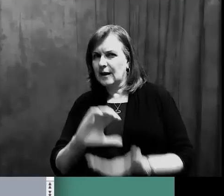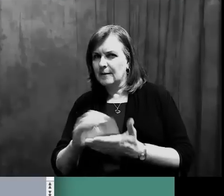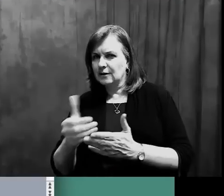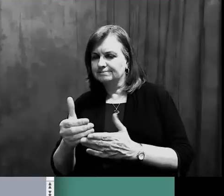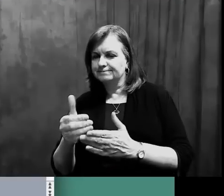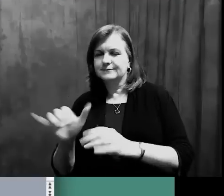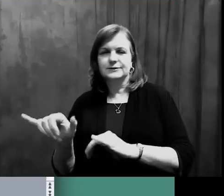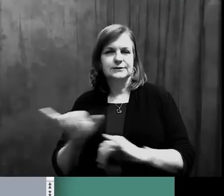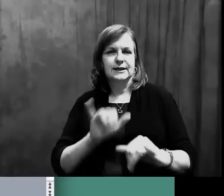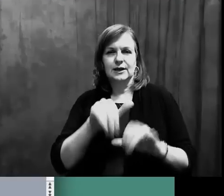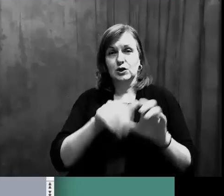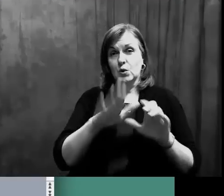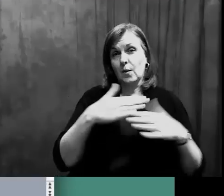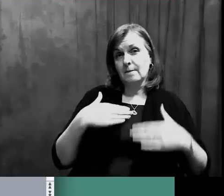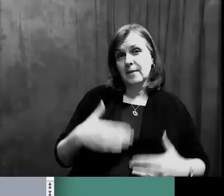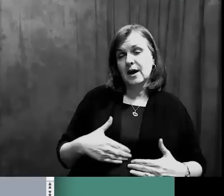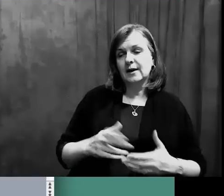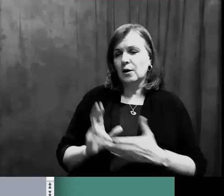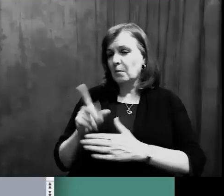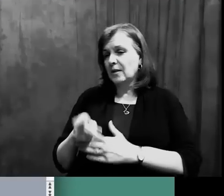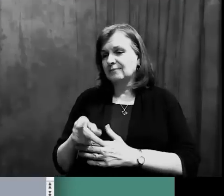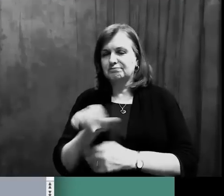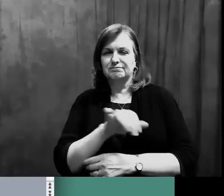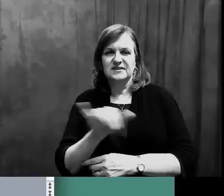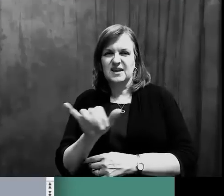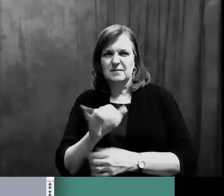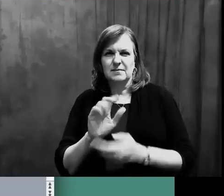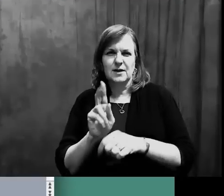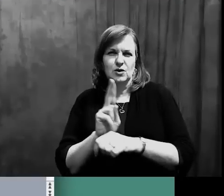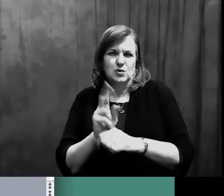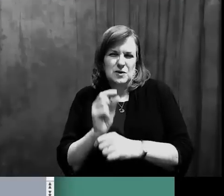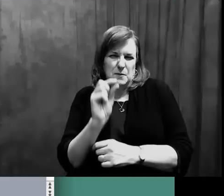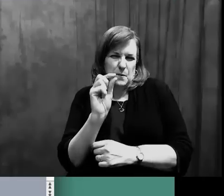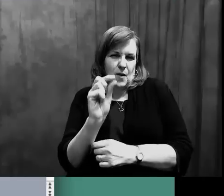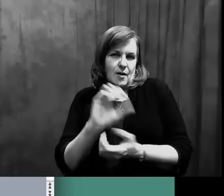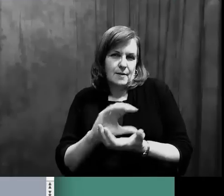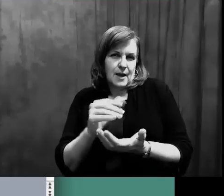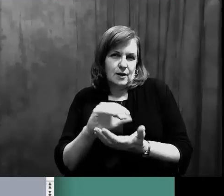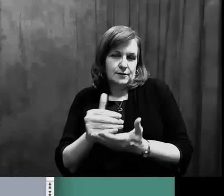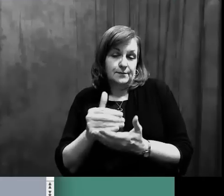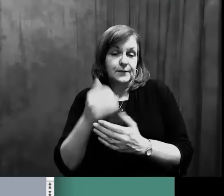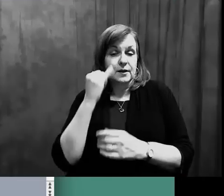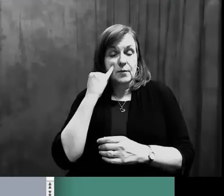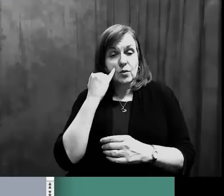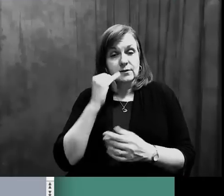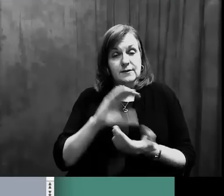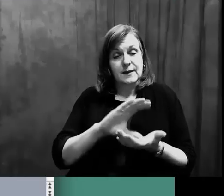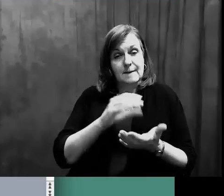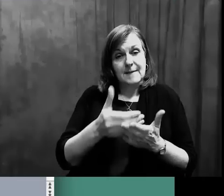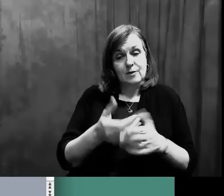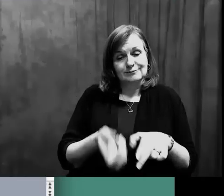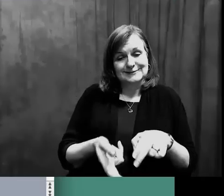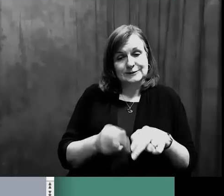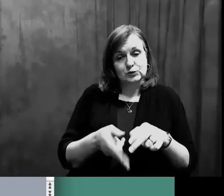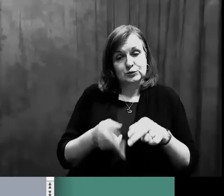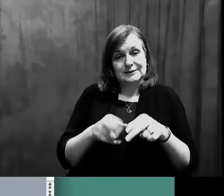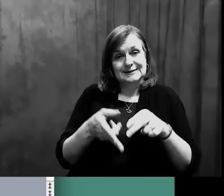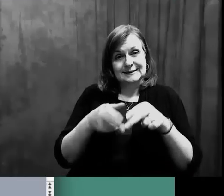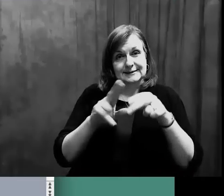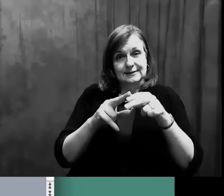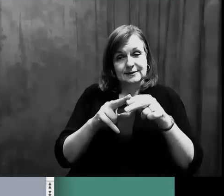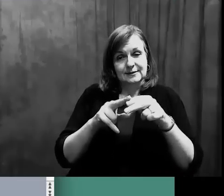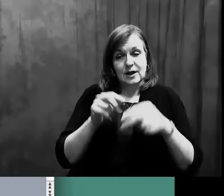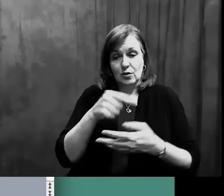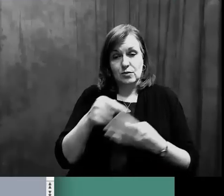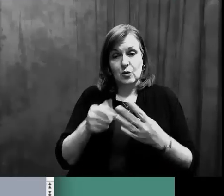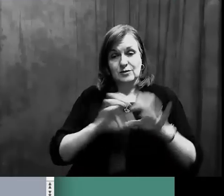amounts, trace amounts, in your body, in a plant system, whatever. When we get high